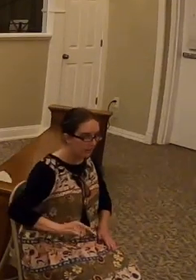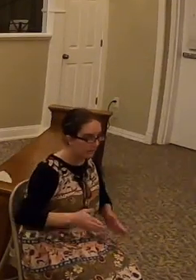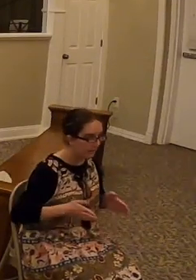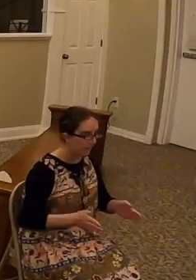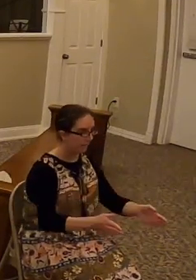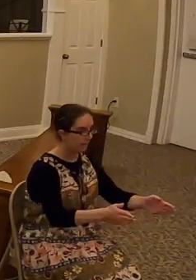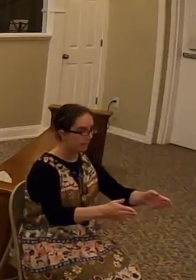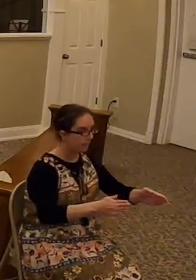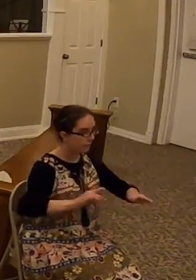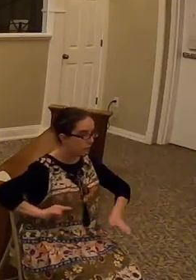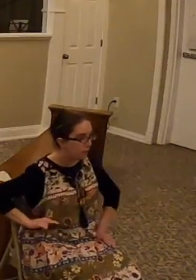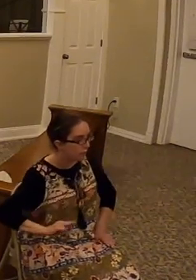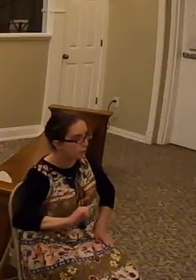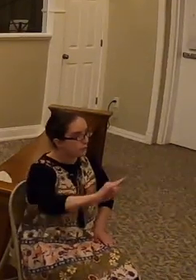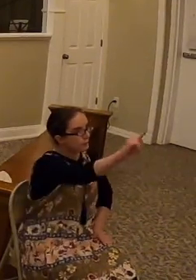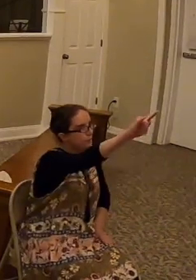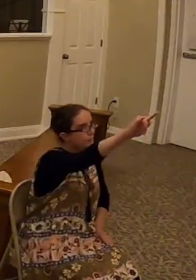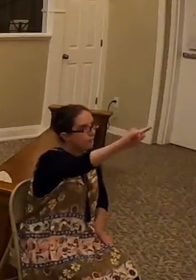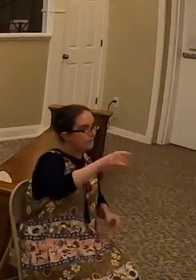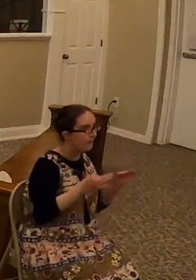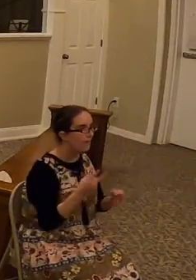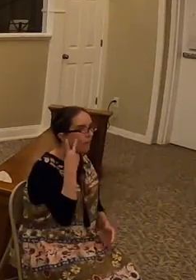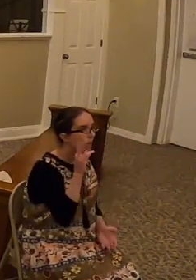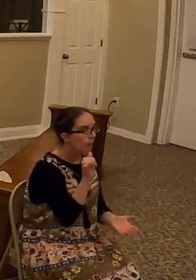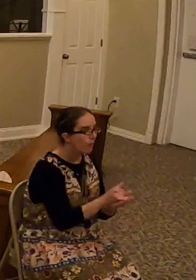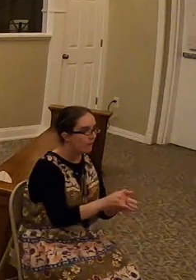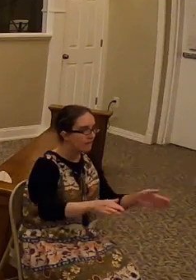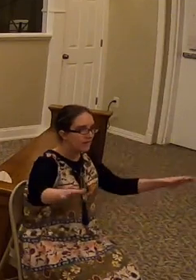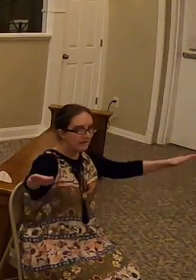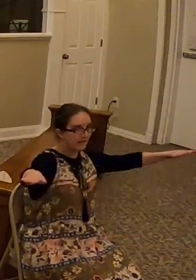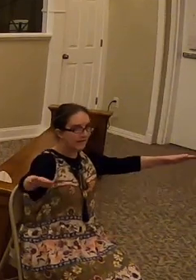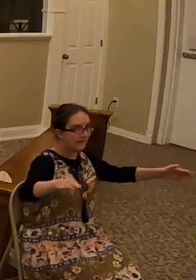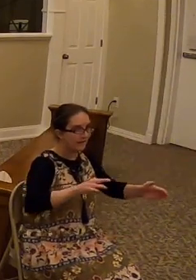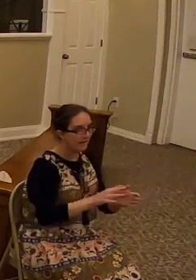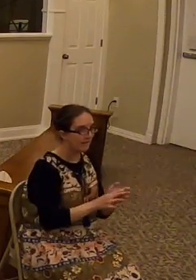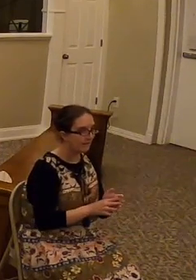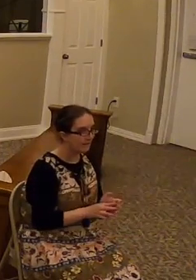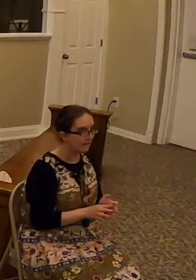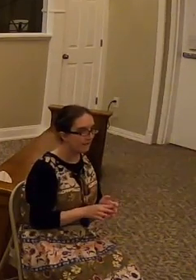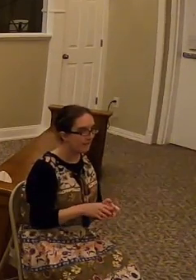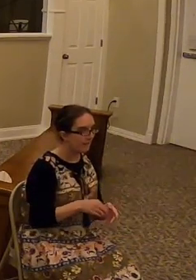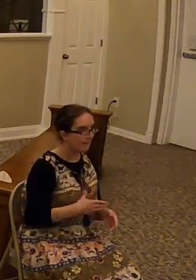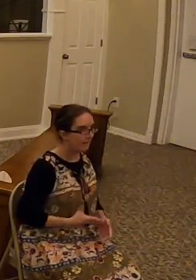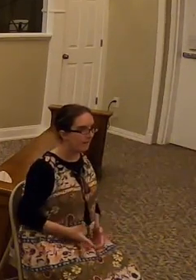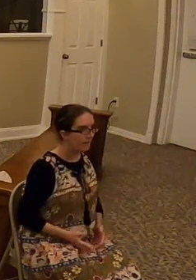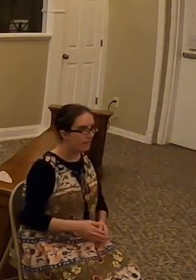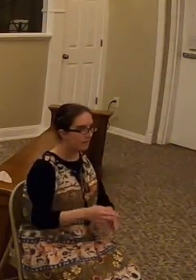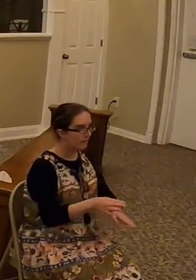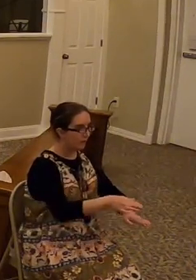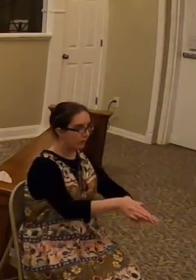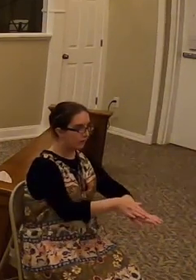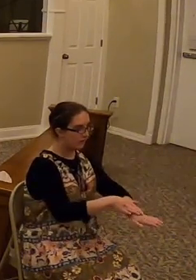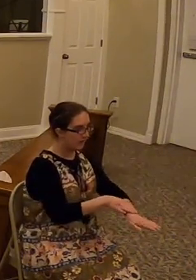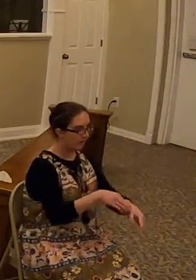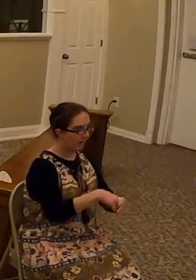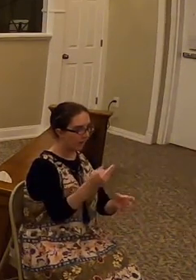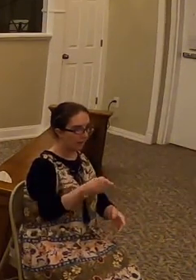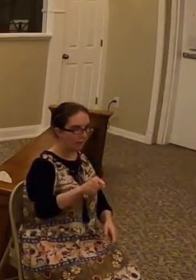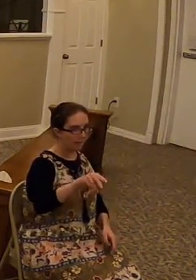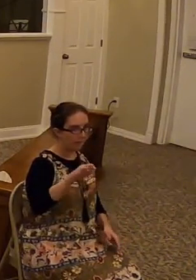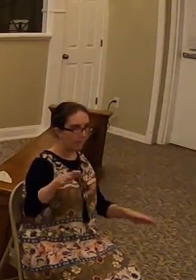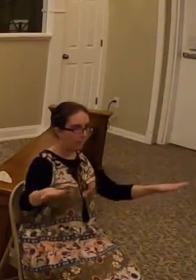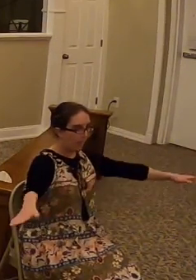runway to take off? If you watch that wing, you'll see that wing, stuff starts sliding out of the back of the